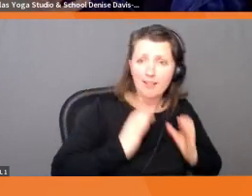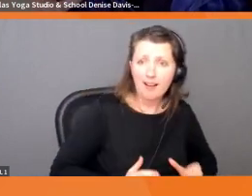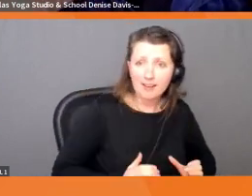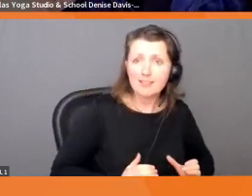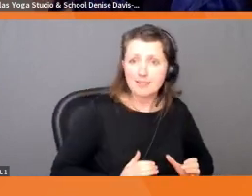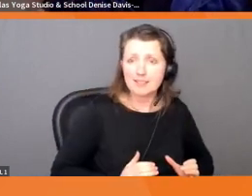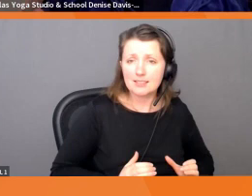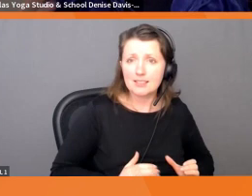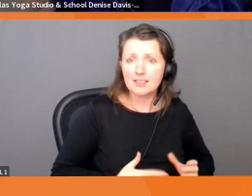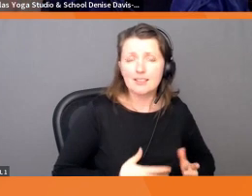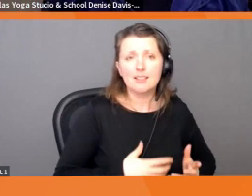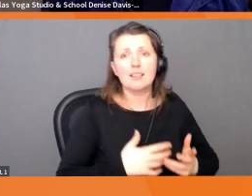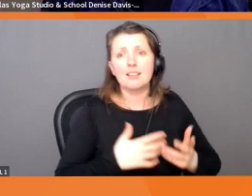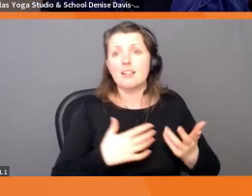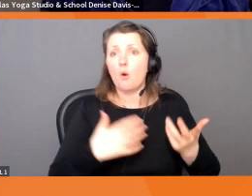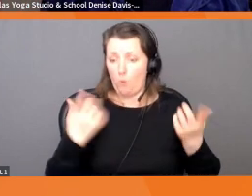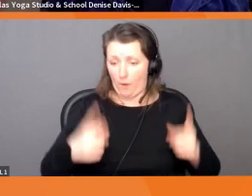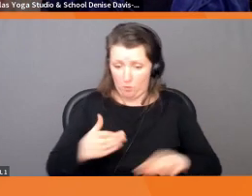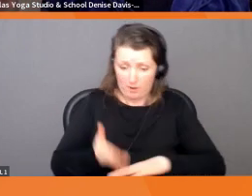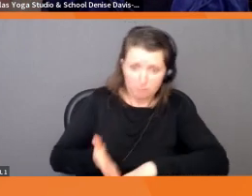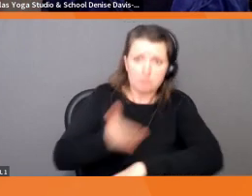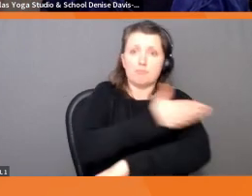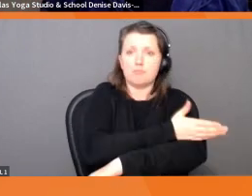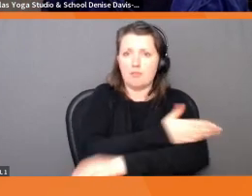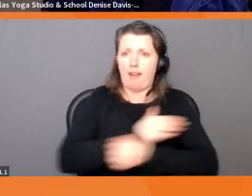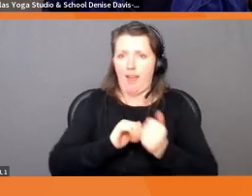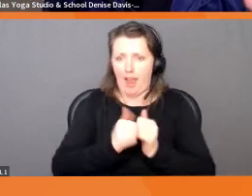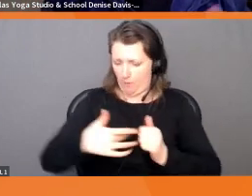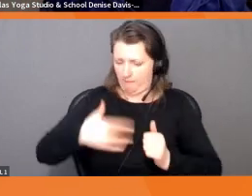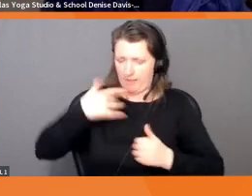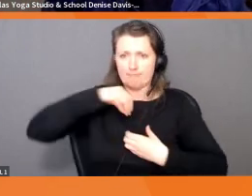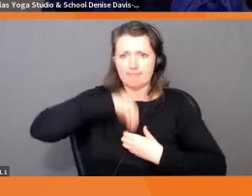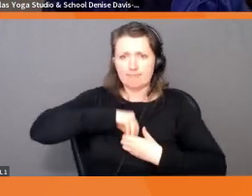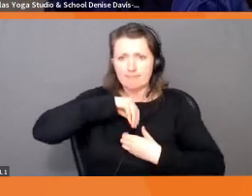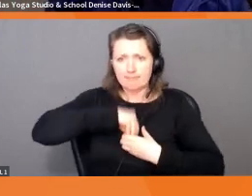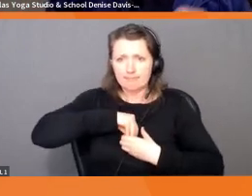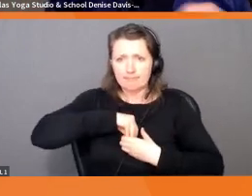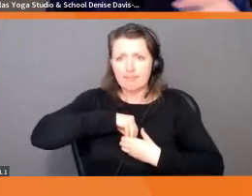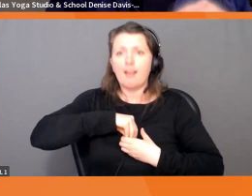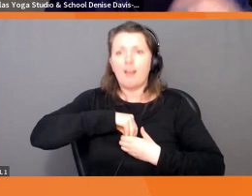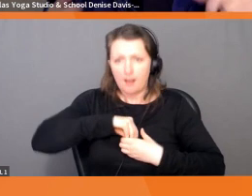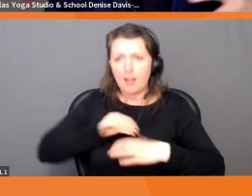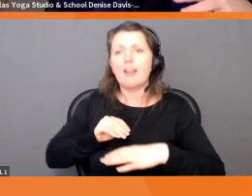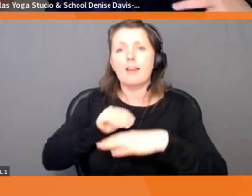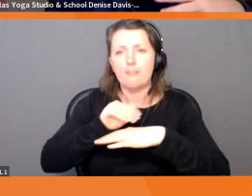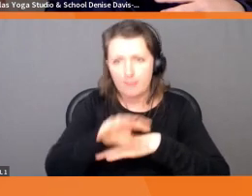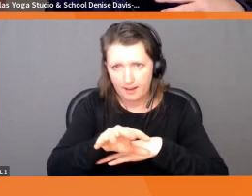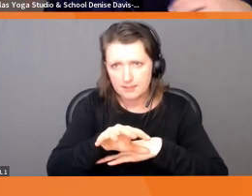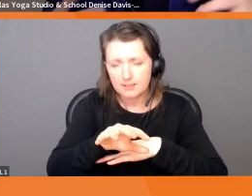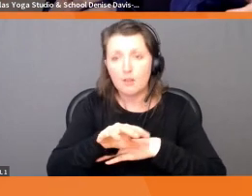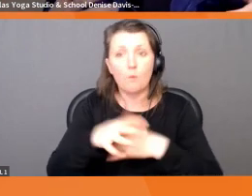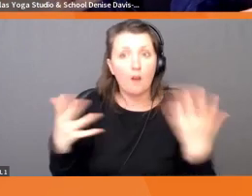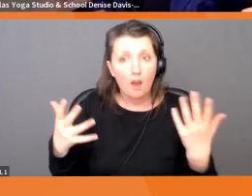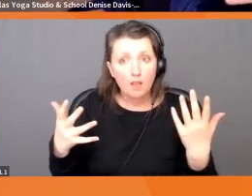we improve our general well-being. And it's known to reduce absenteeism. So we're going to get less sick less